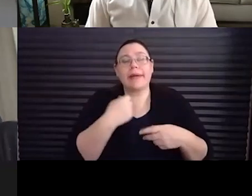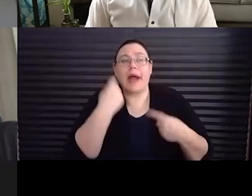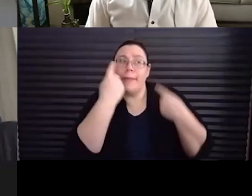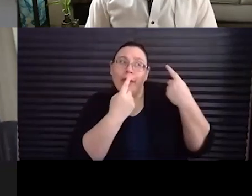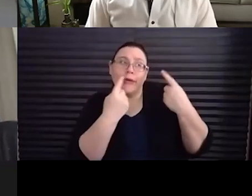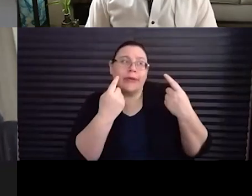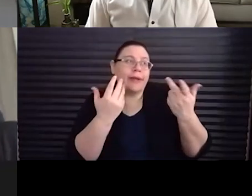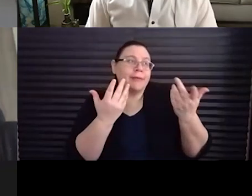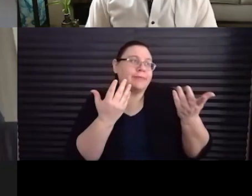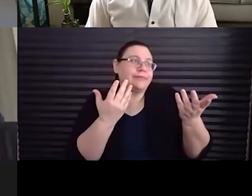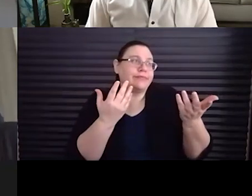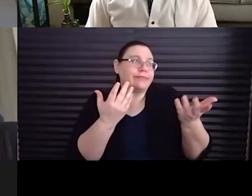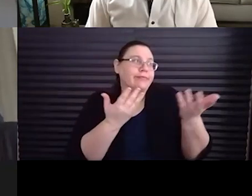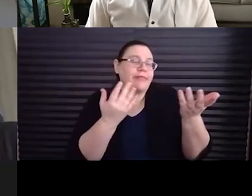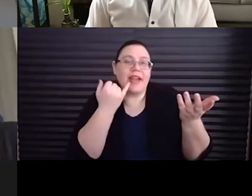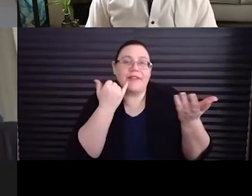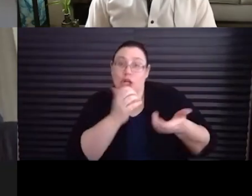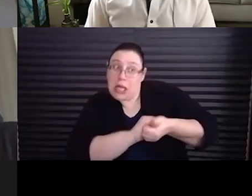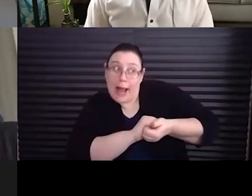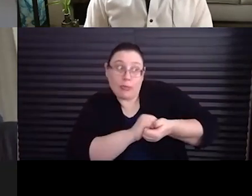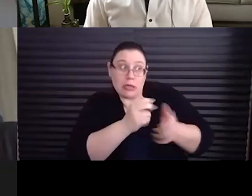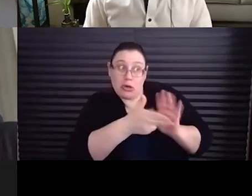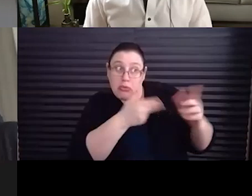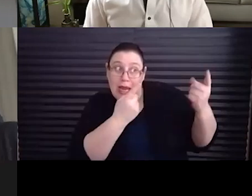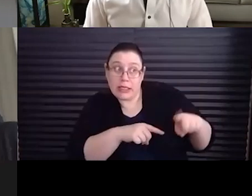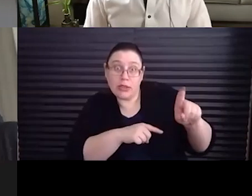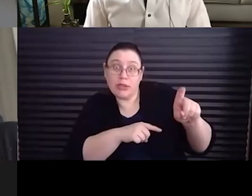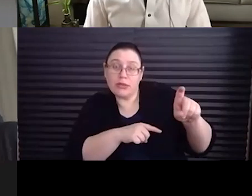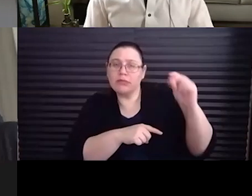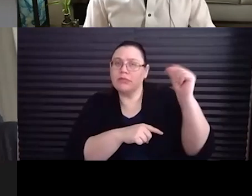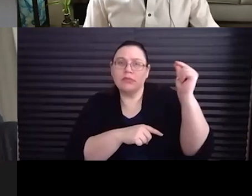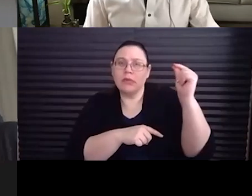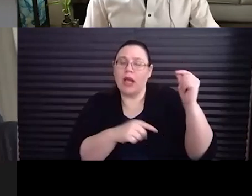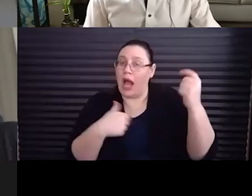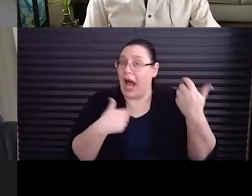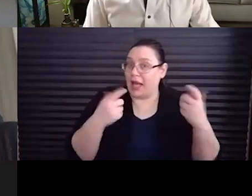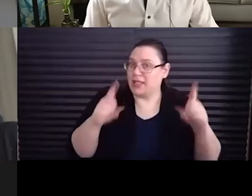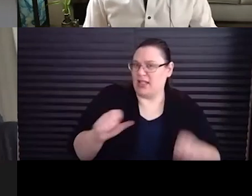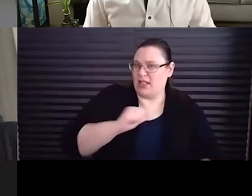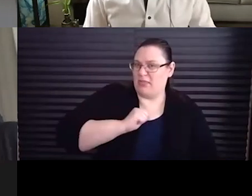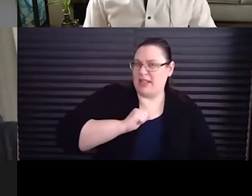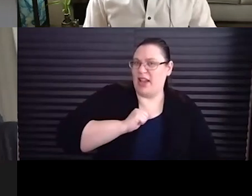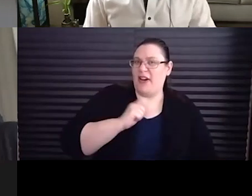have, if you're doing collaborations or brand deals. And instantly, you know, I tried it out for a smaller